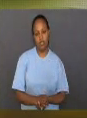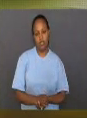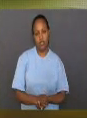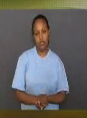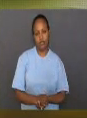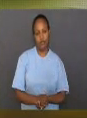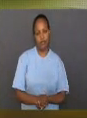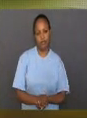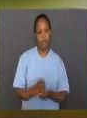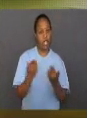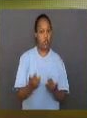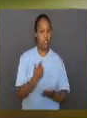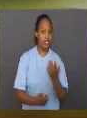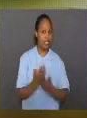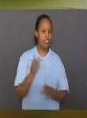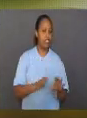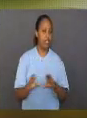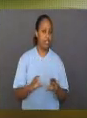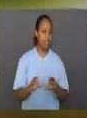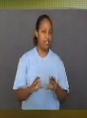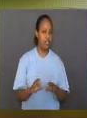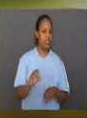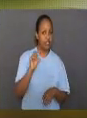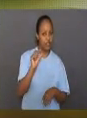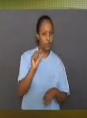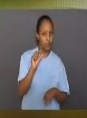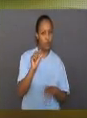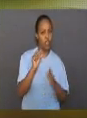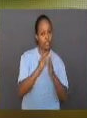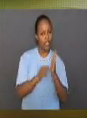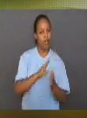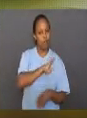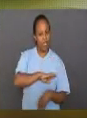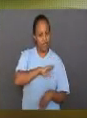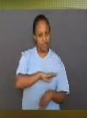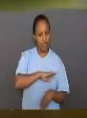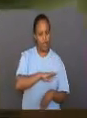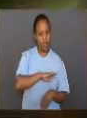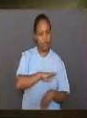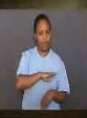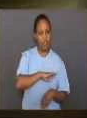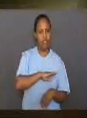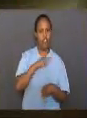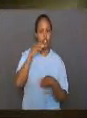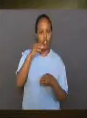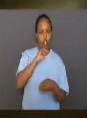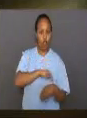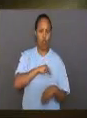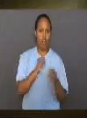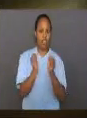Let us now discuss a few ethical behaviors that are consistent with